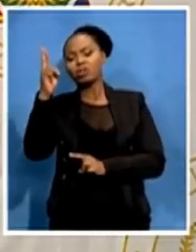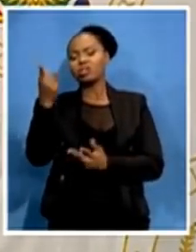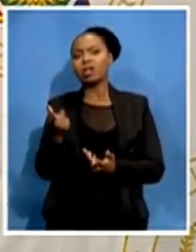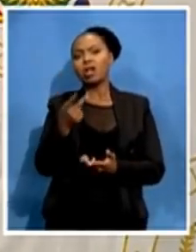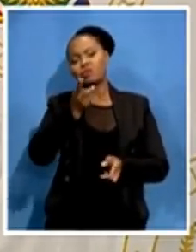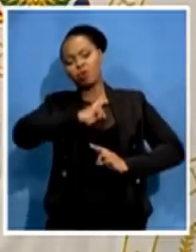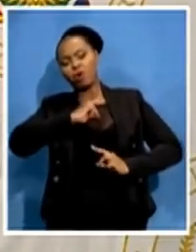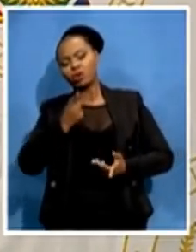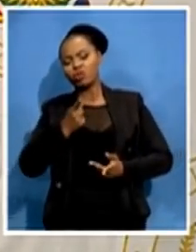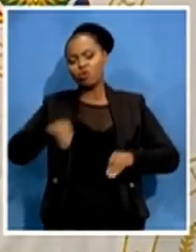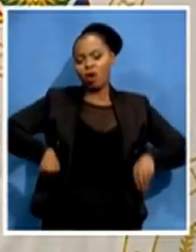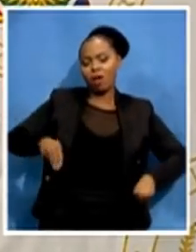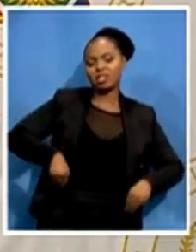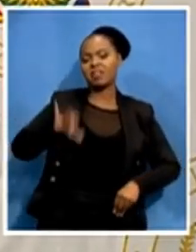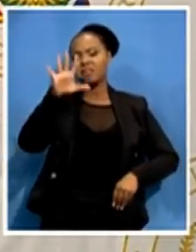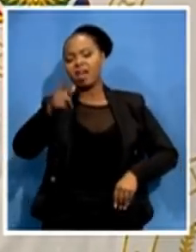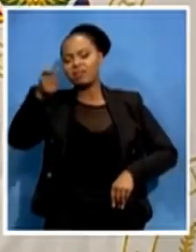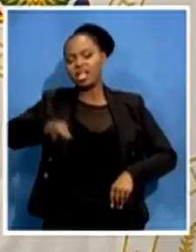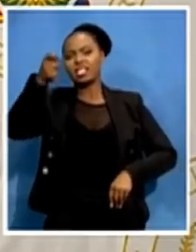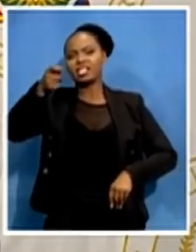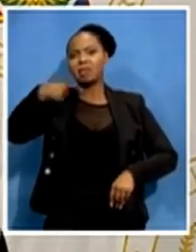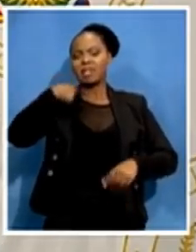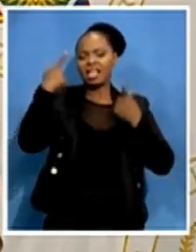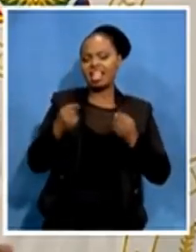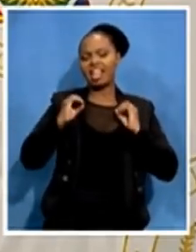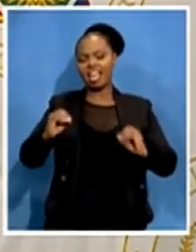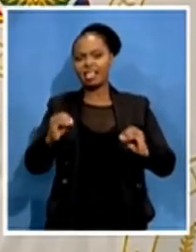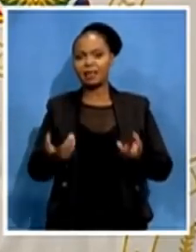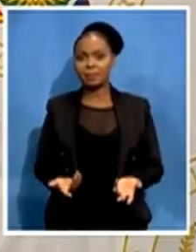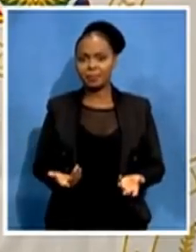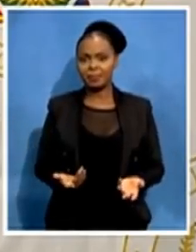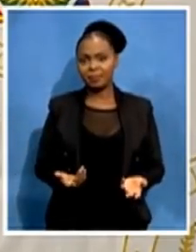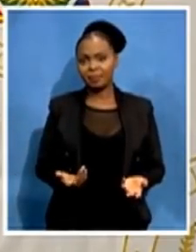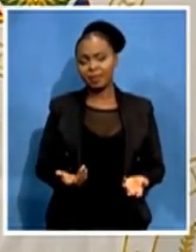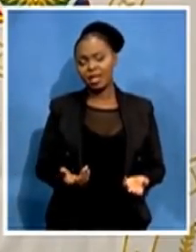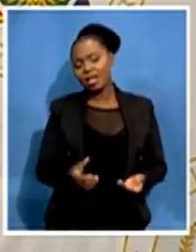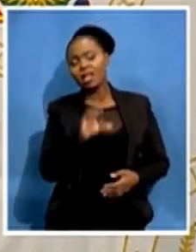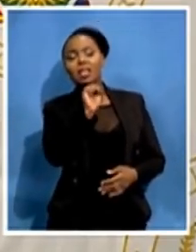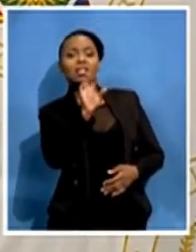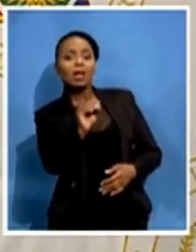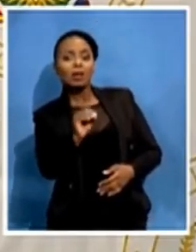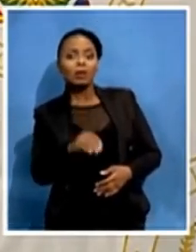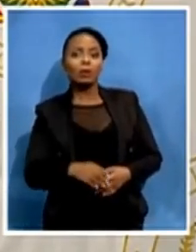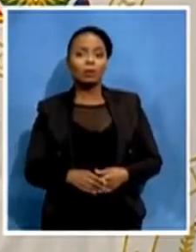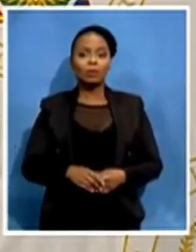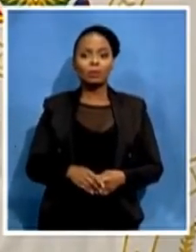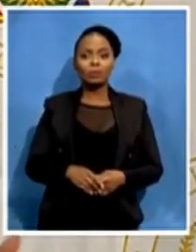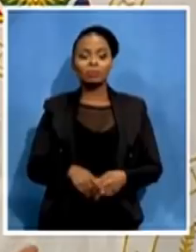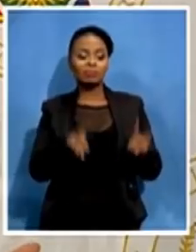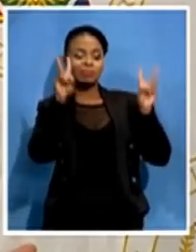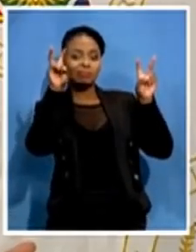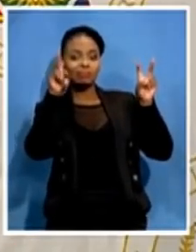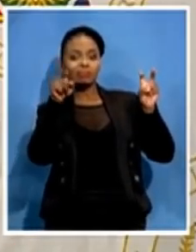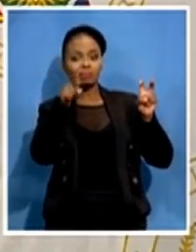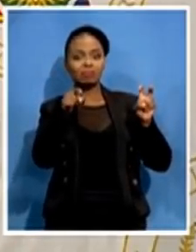did not do anything about it? So, the matter is in the hands of the